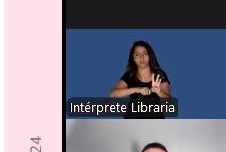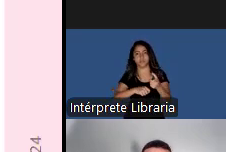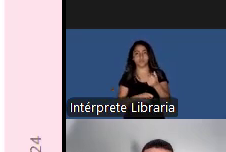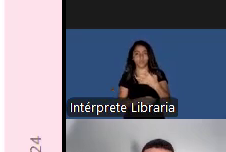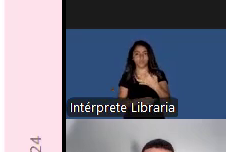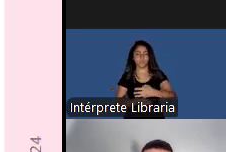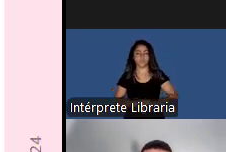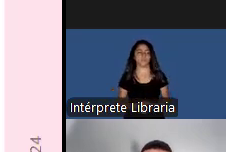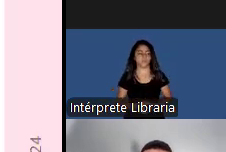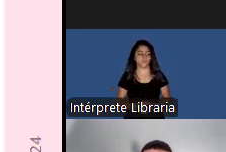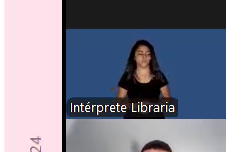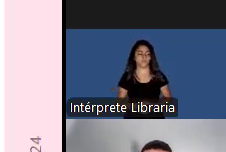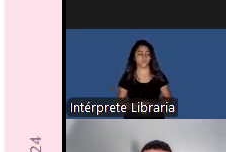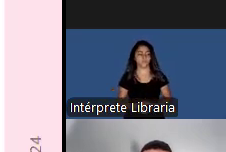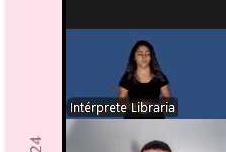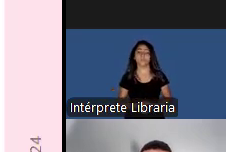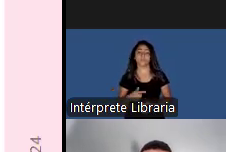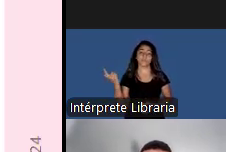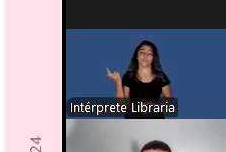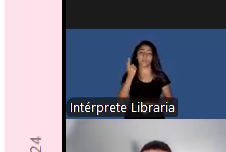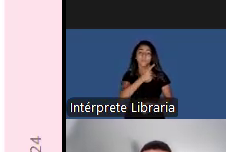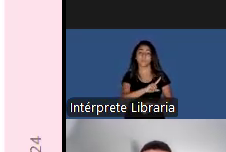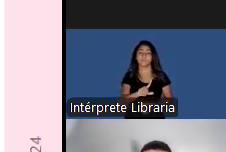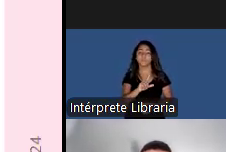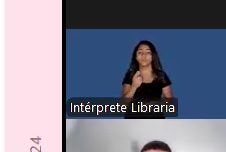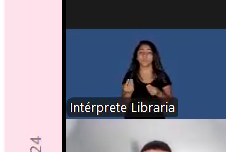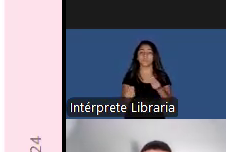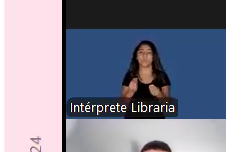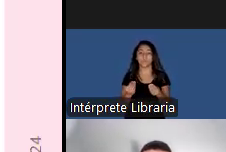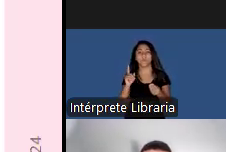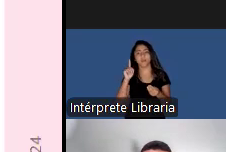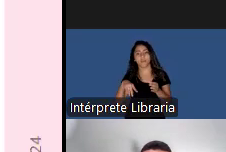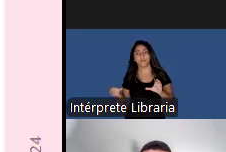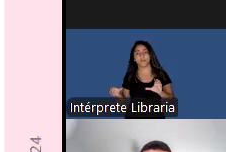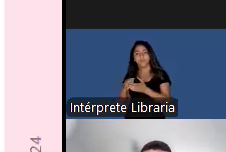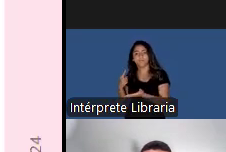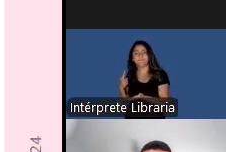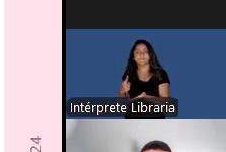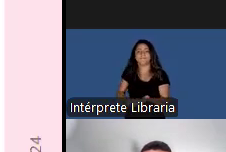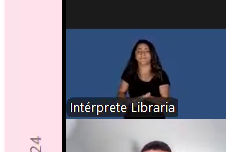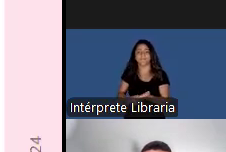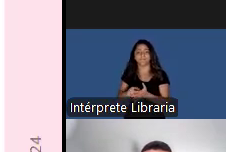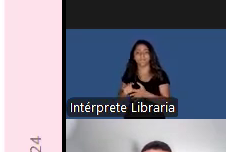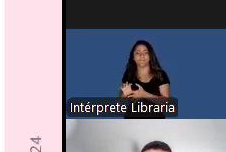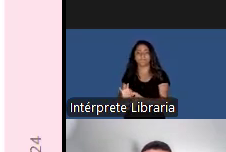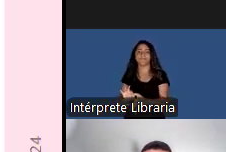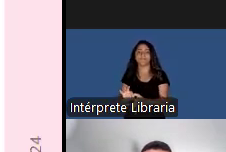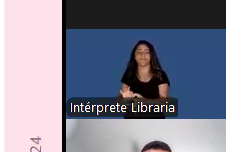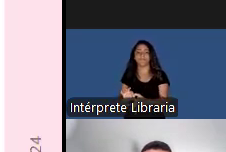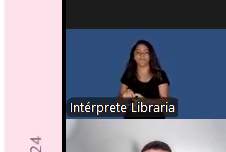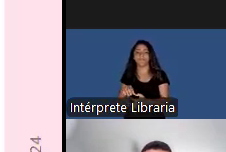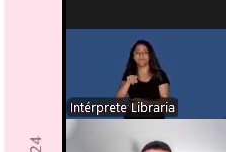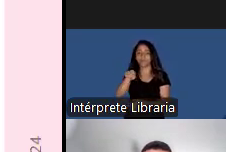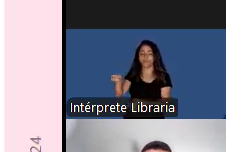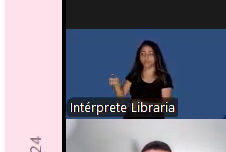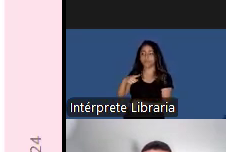million in Q3 2024. The performance was thanks to the performance and commitment of our team